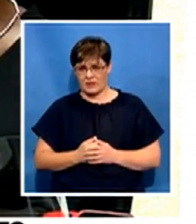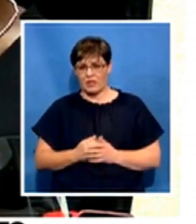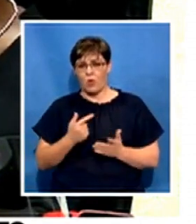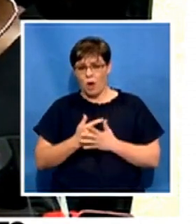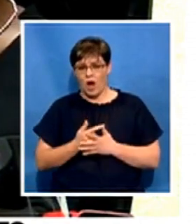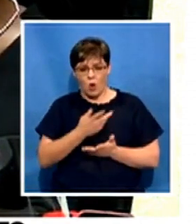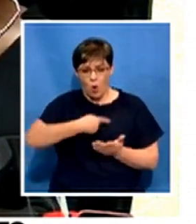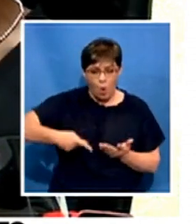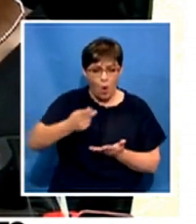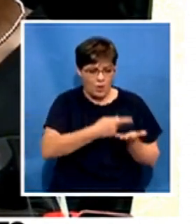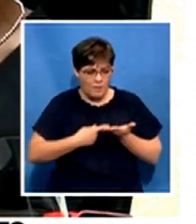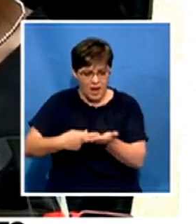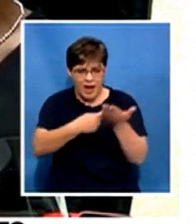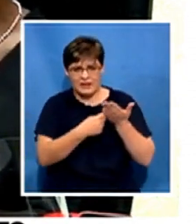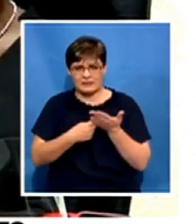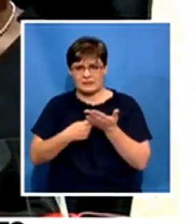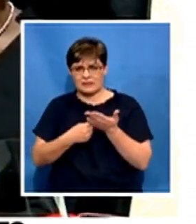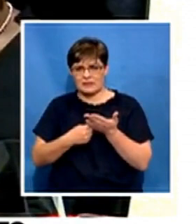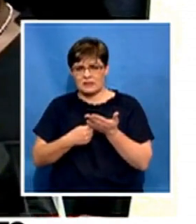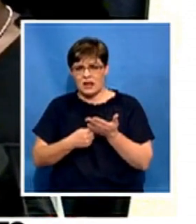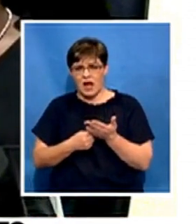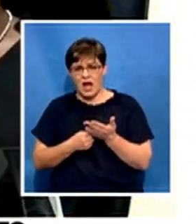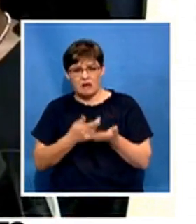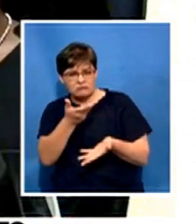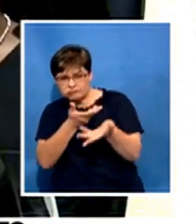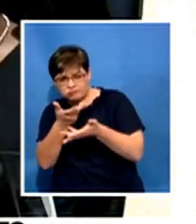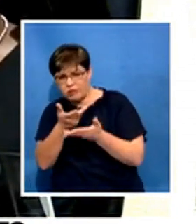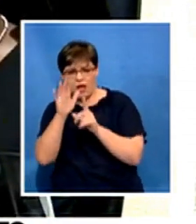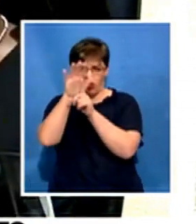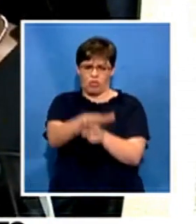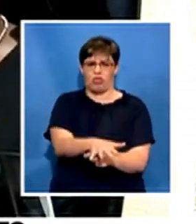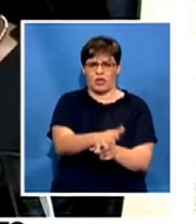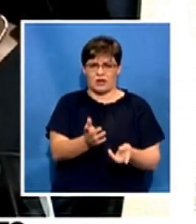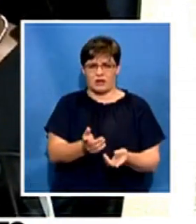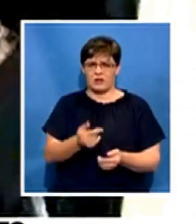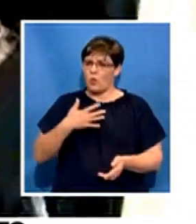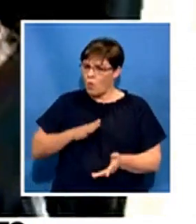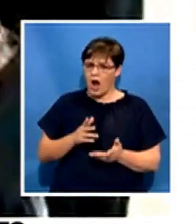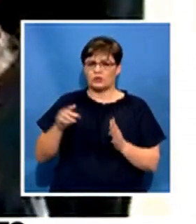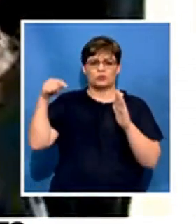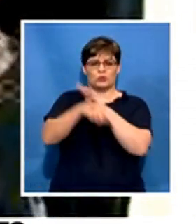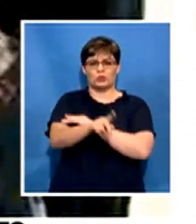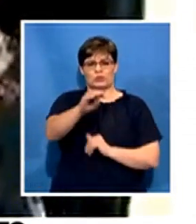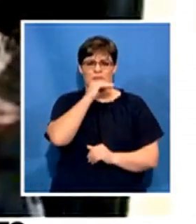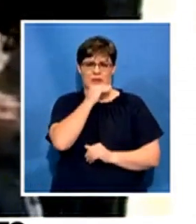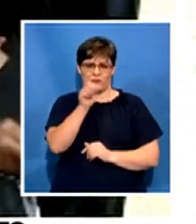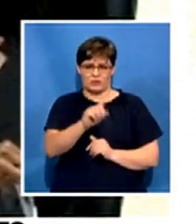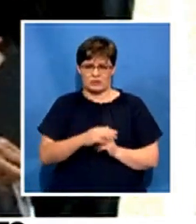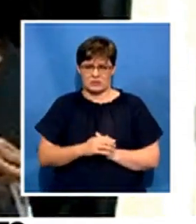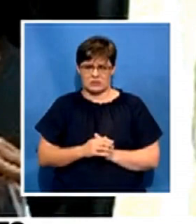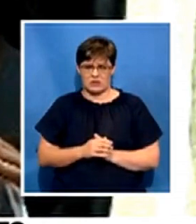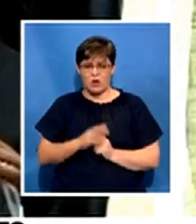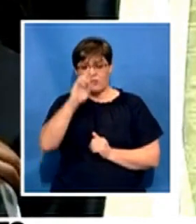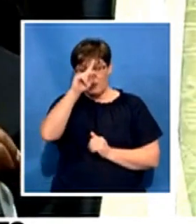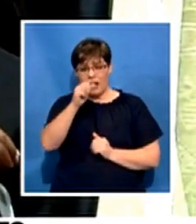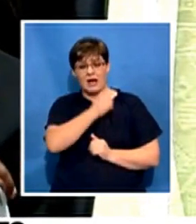its essence of what it is. But remember, Cosatu has taken in its last